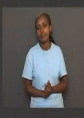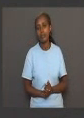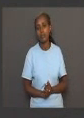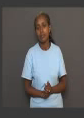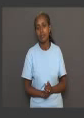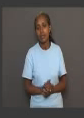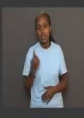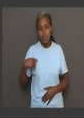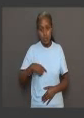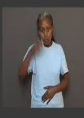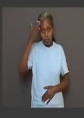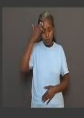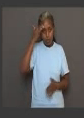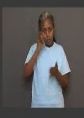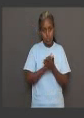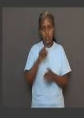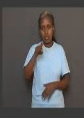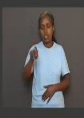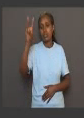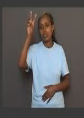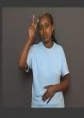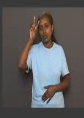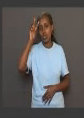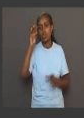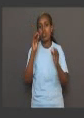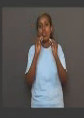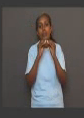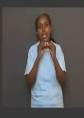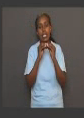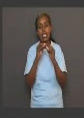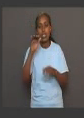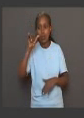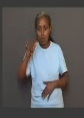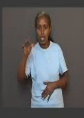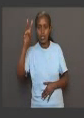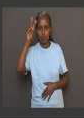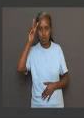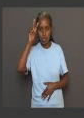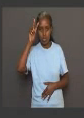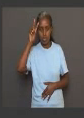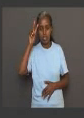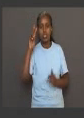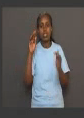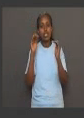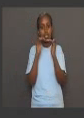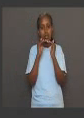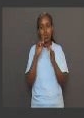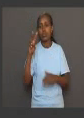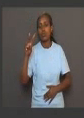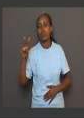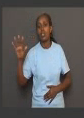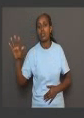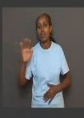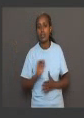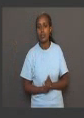We know that x squared plus y squared is